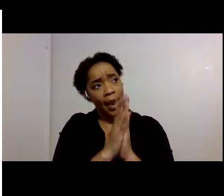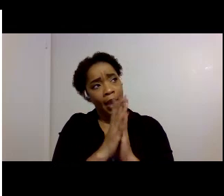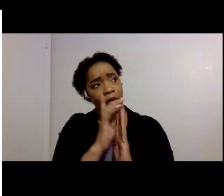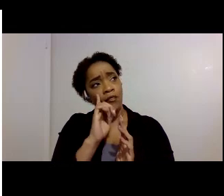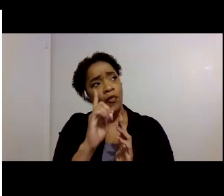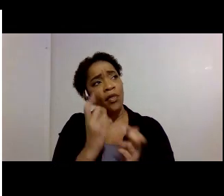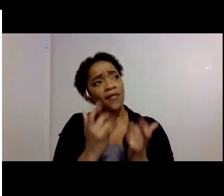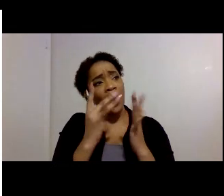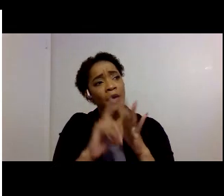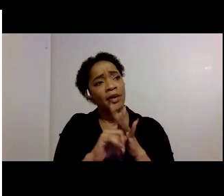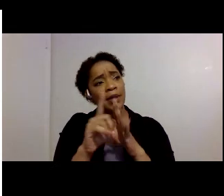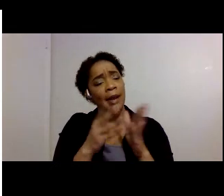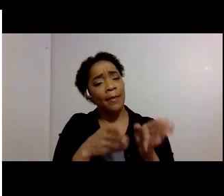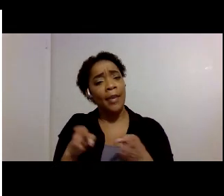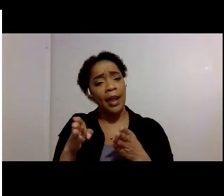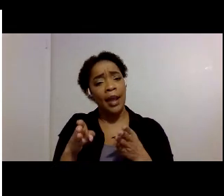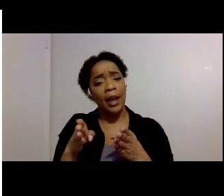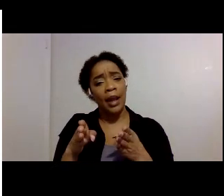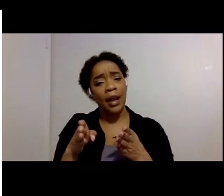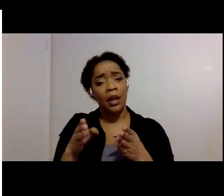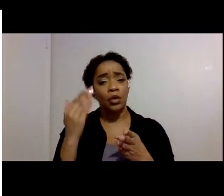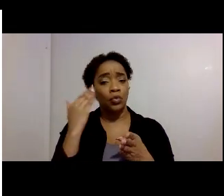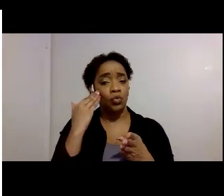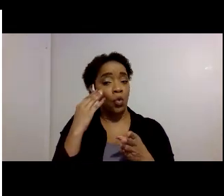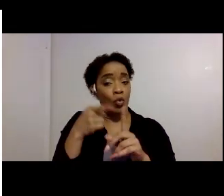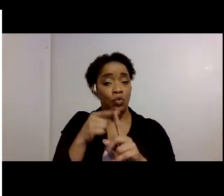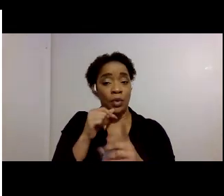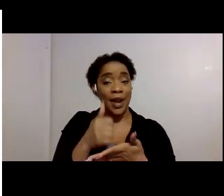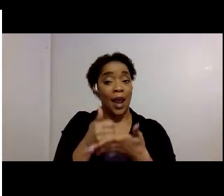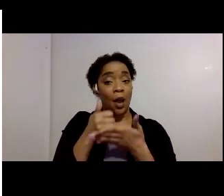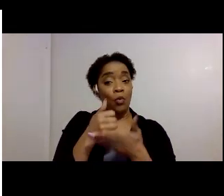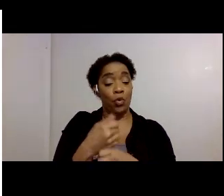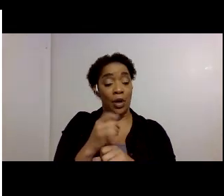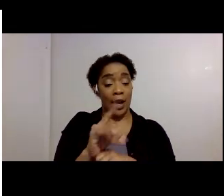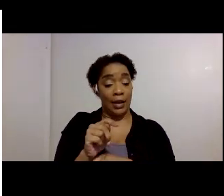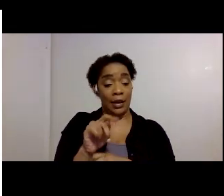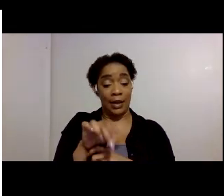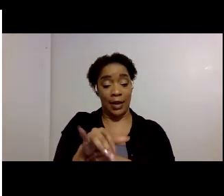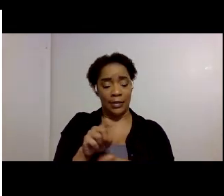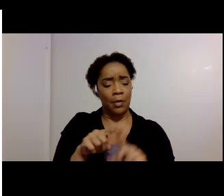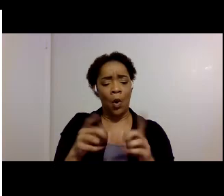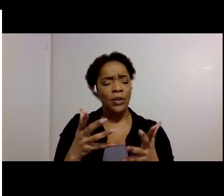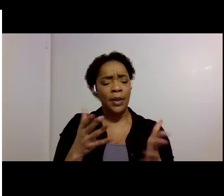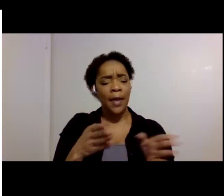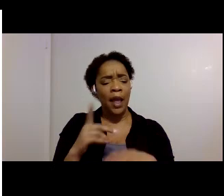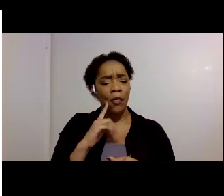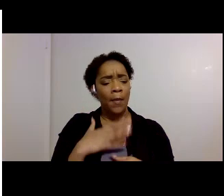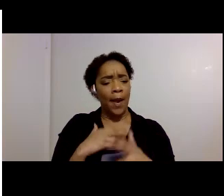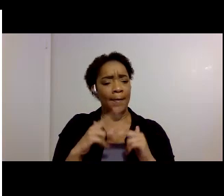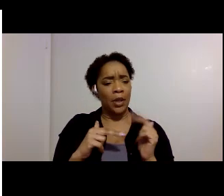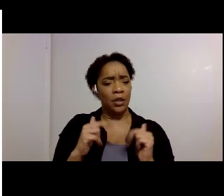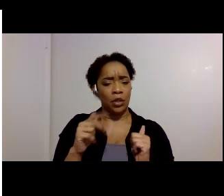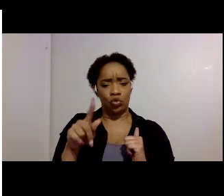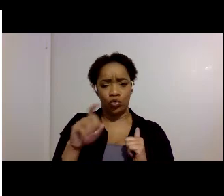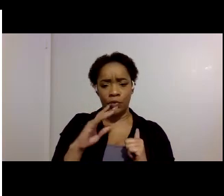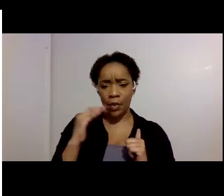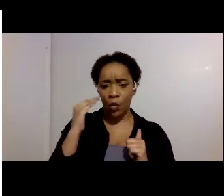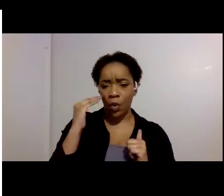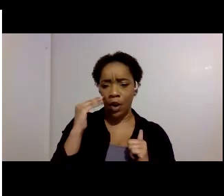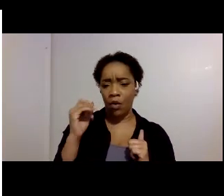What is the plan? Okay, I didn't help create this, but what is the plan for my building? Make yourself aware of all of